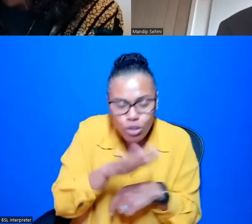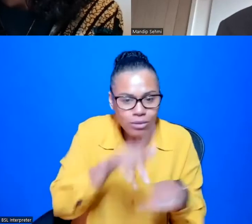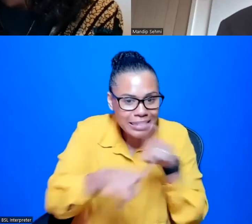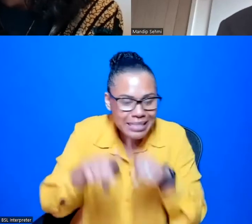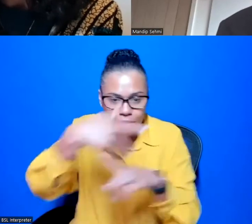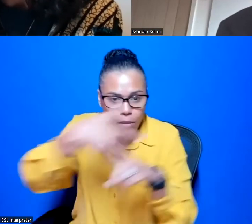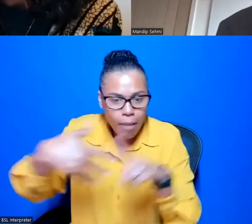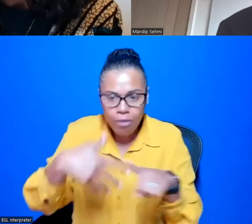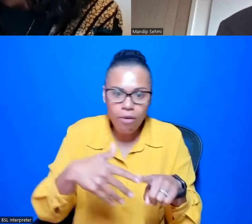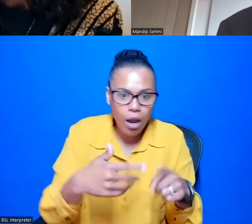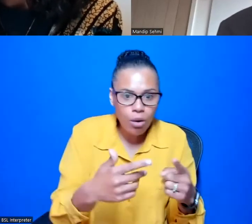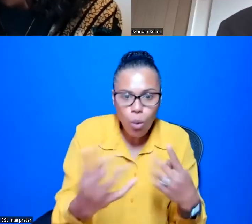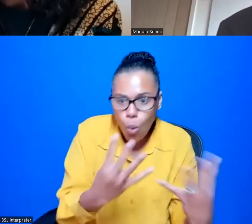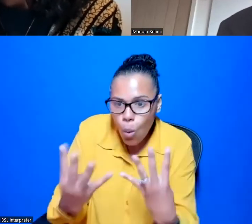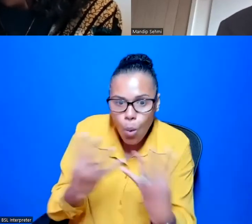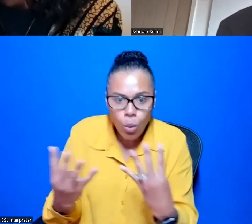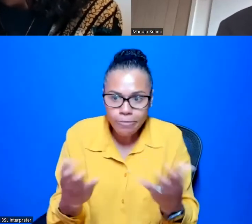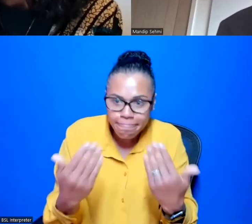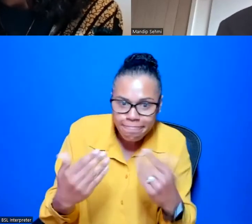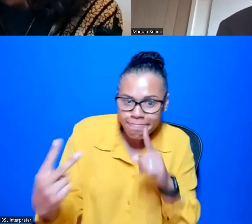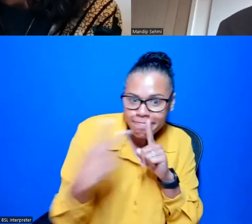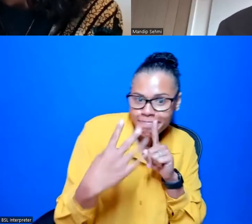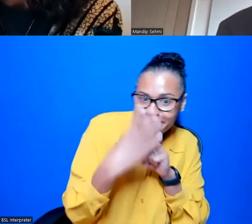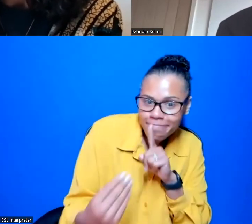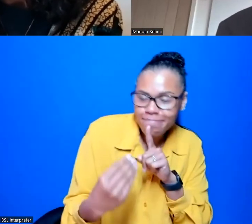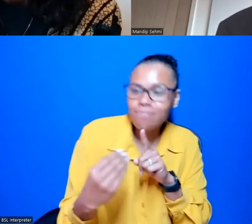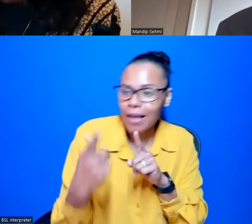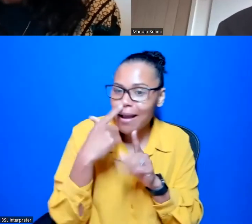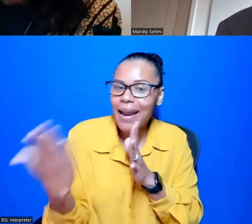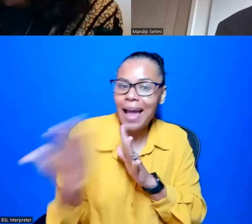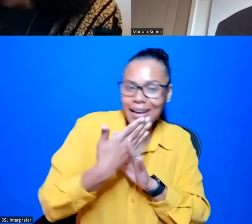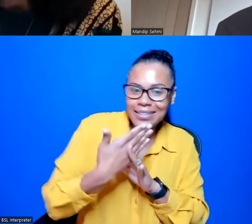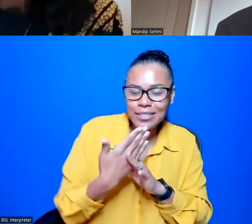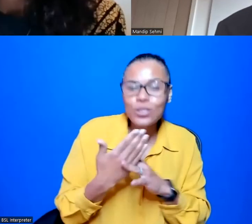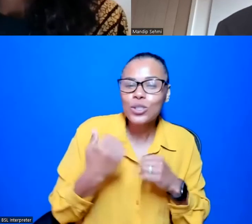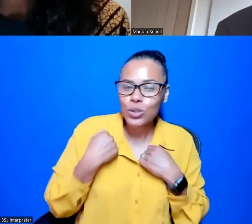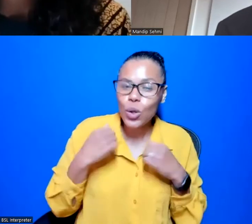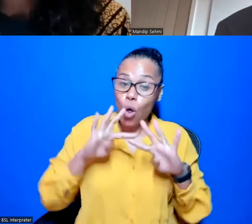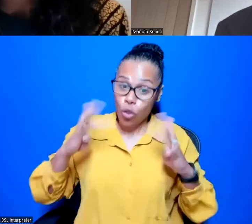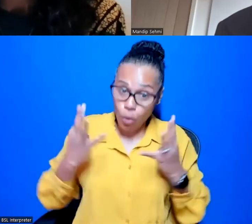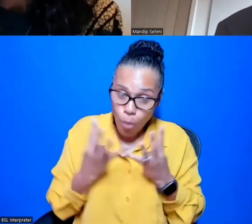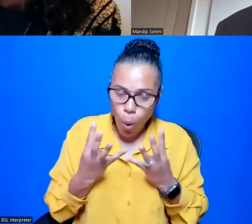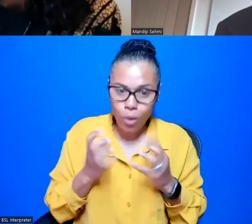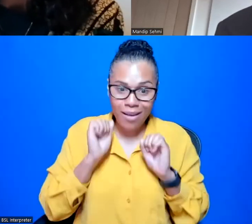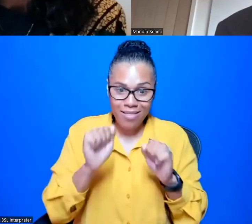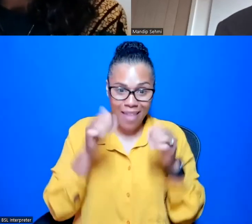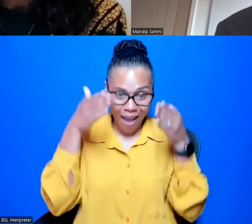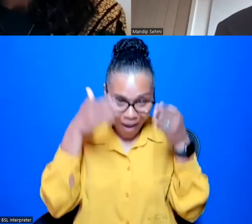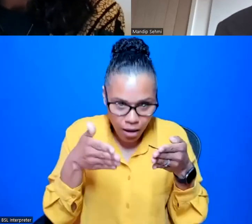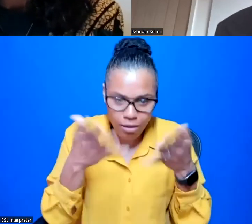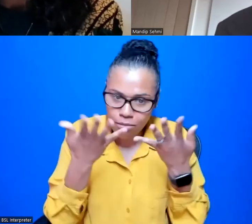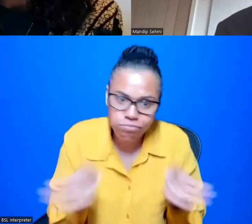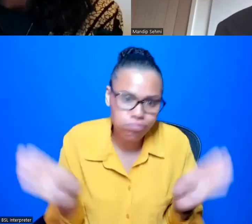sport. So I'm giving a bit of a different direction to the board. And absolutely, I can already hear that you'll